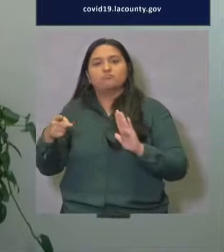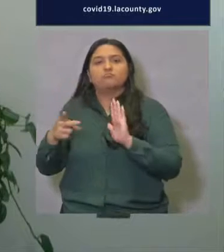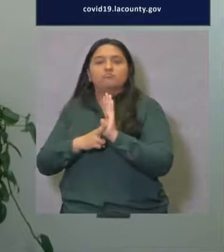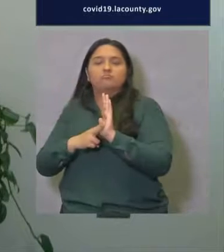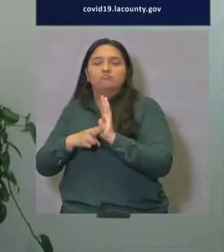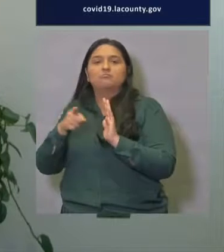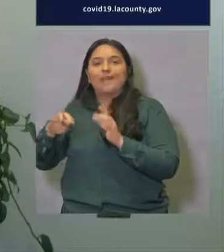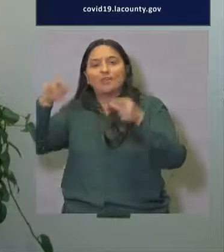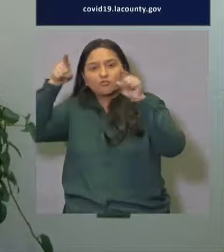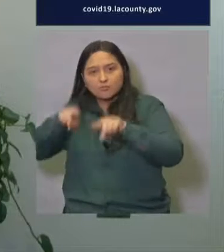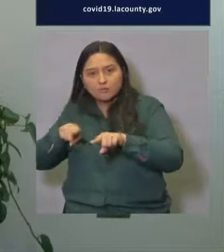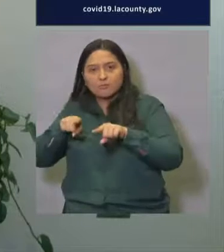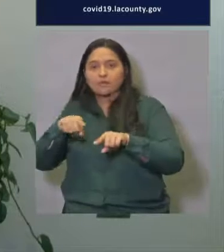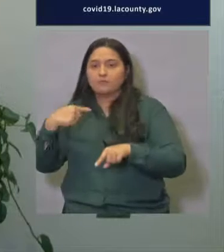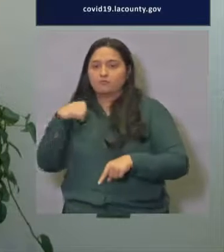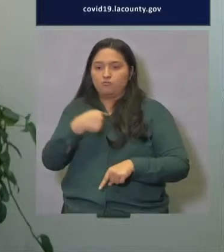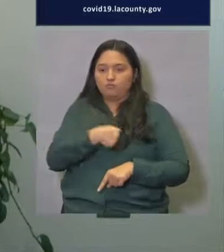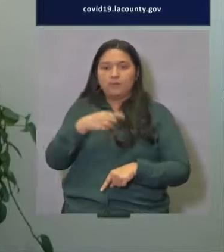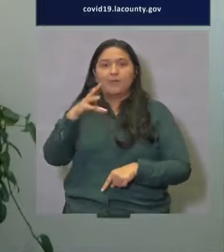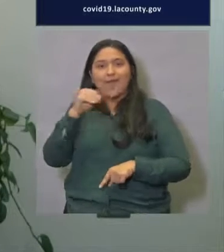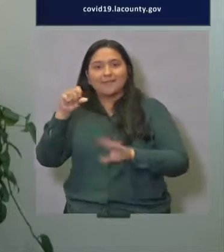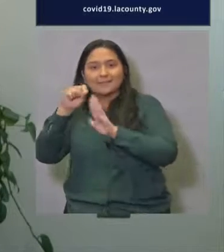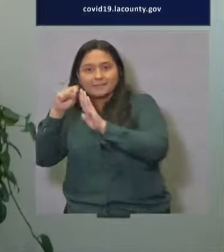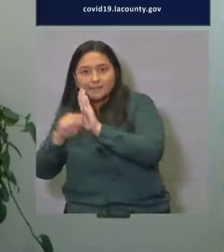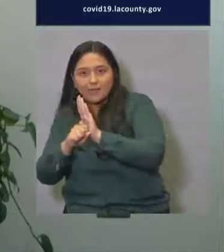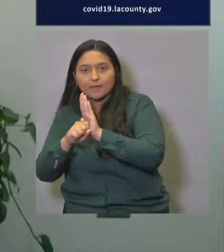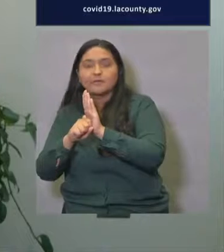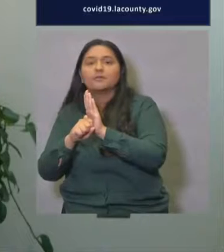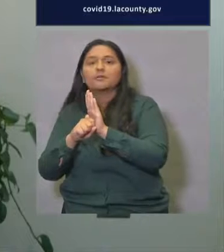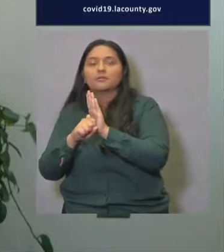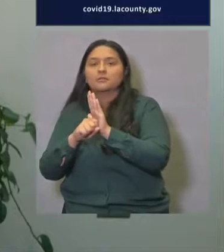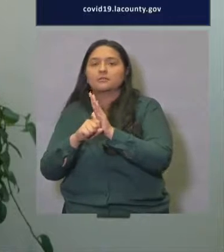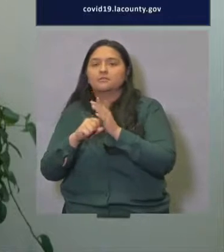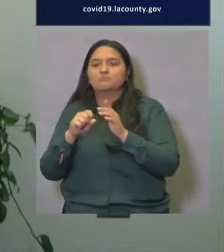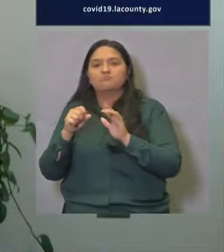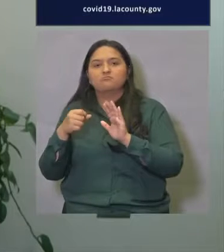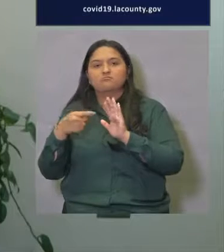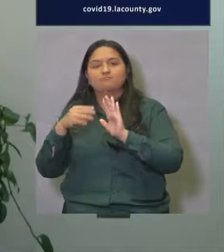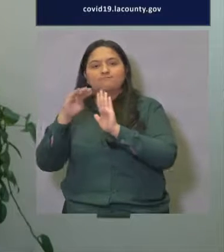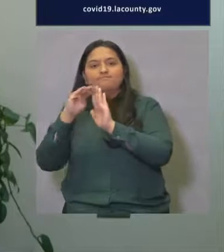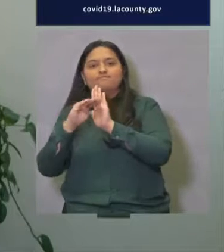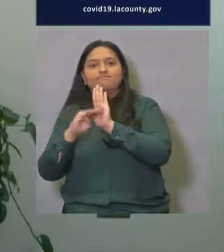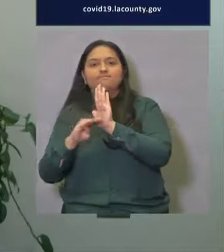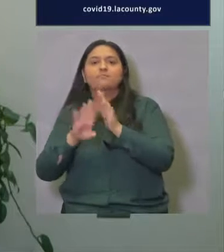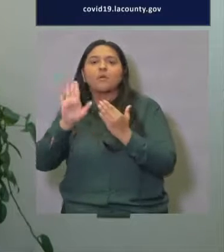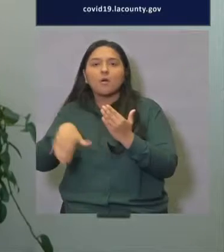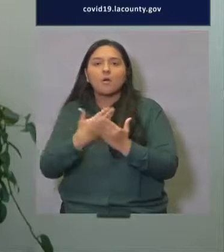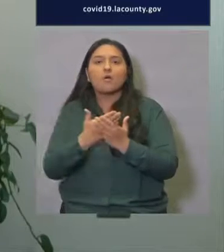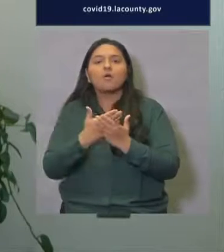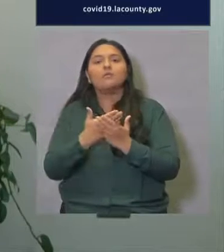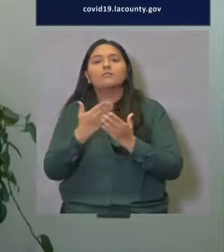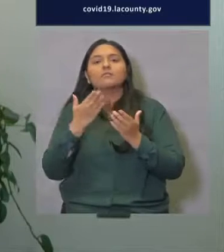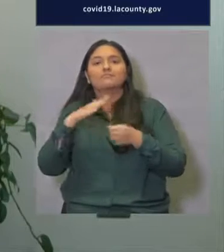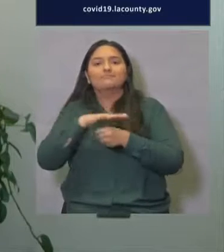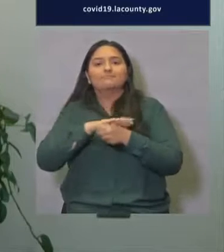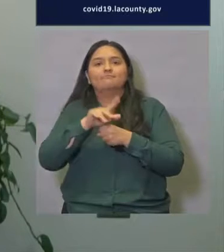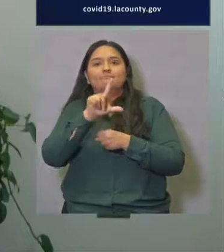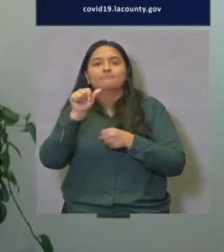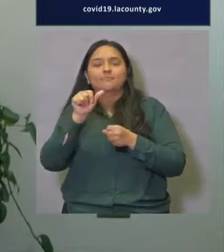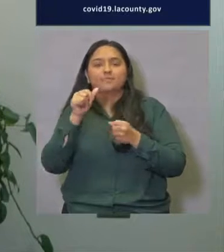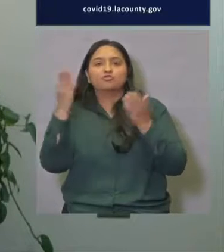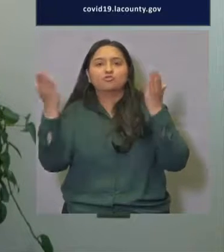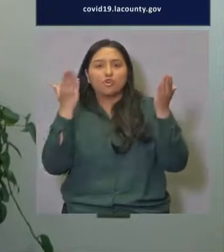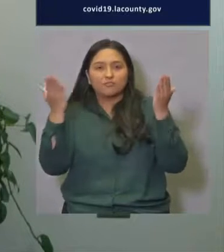as a county. It represents all of the county services that are being used to provide folks